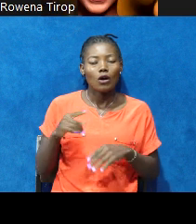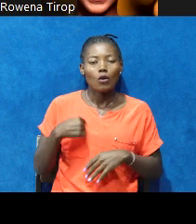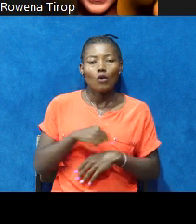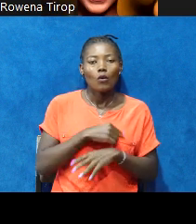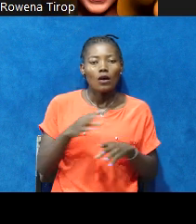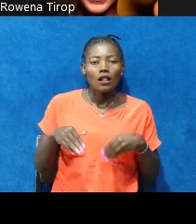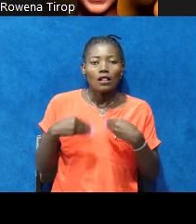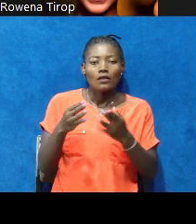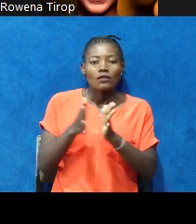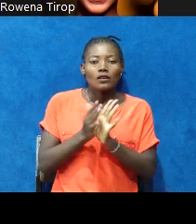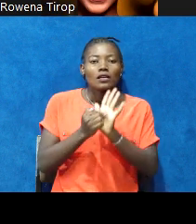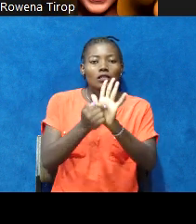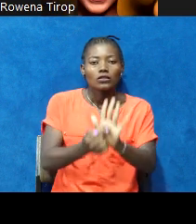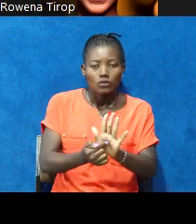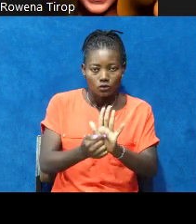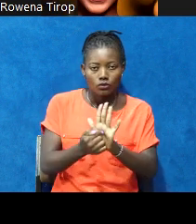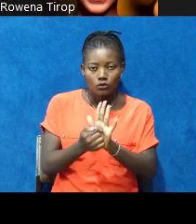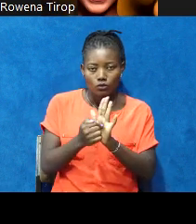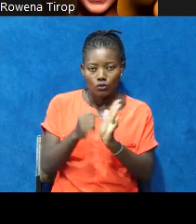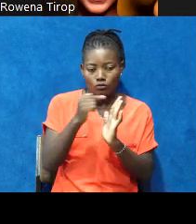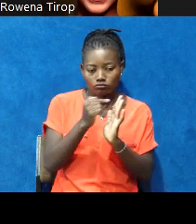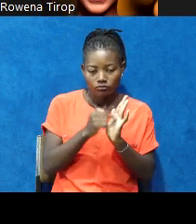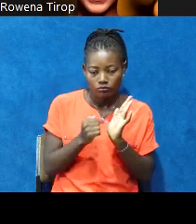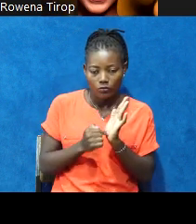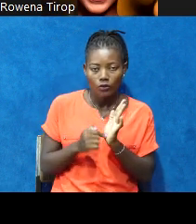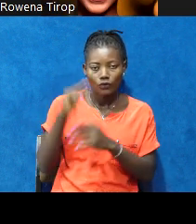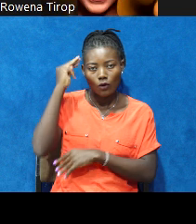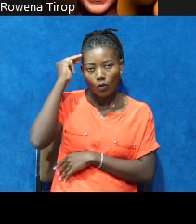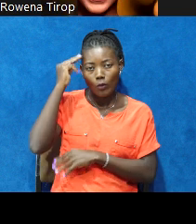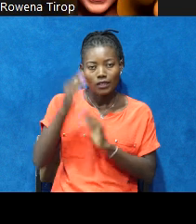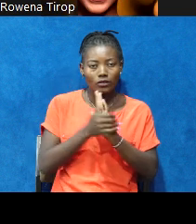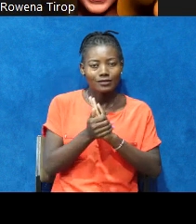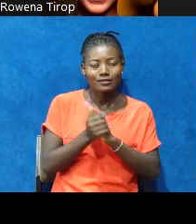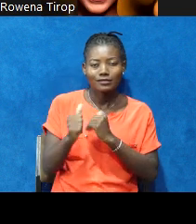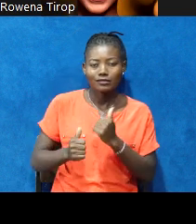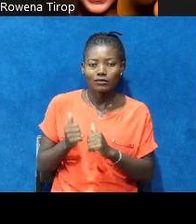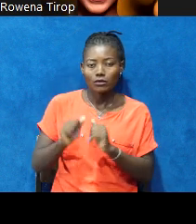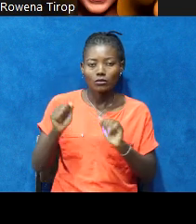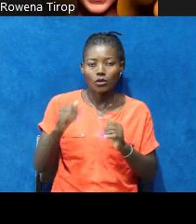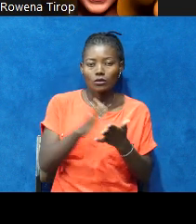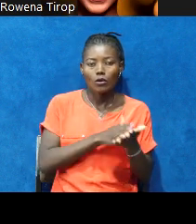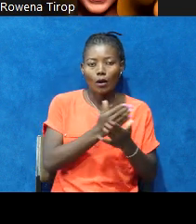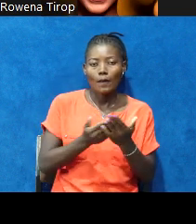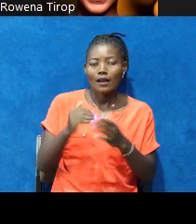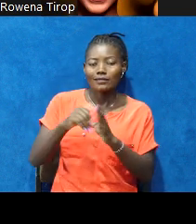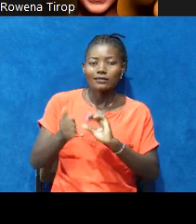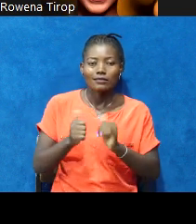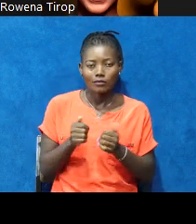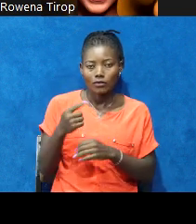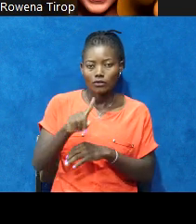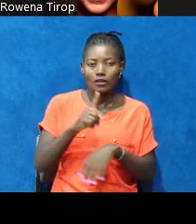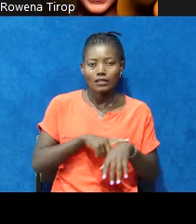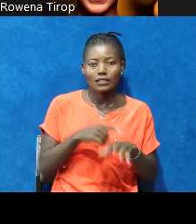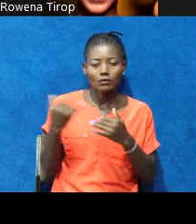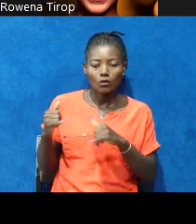give you and show you tips and techniques of mental skills which you can you can apply in your sport